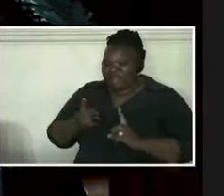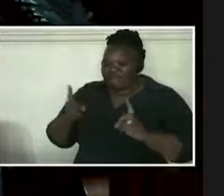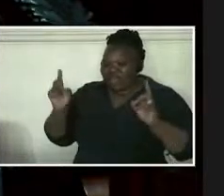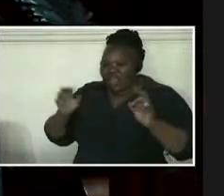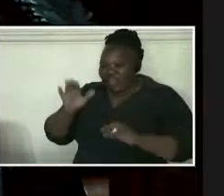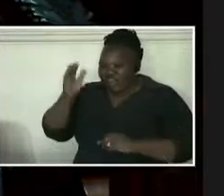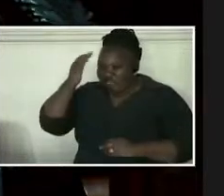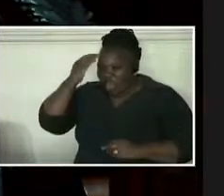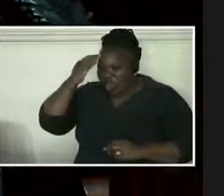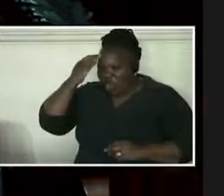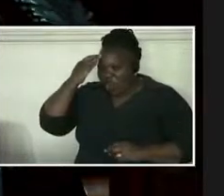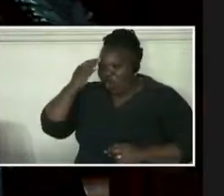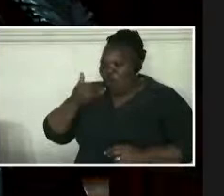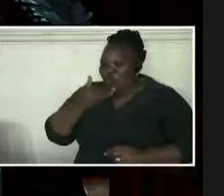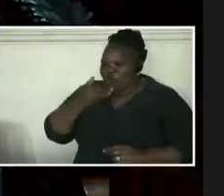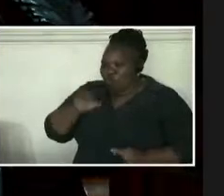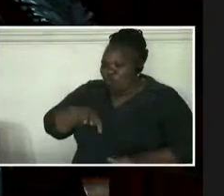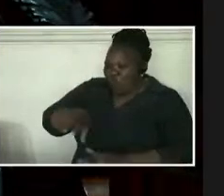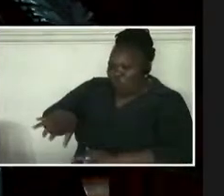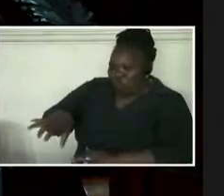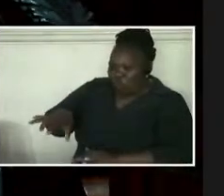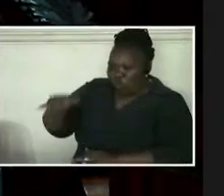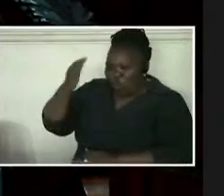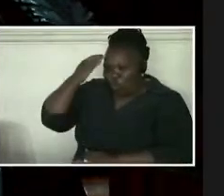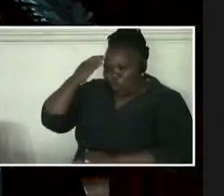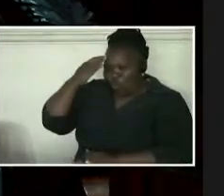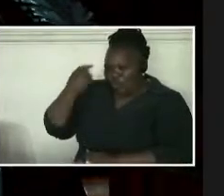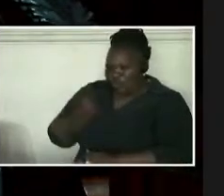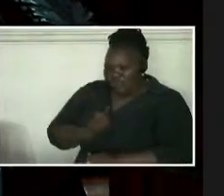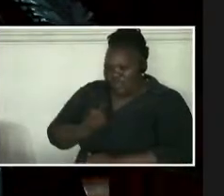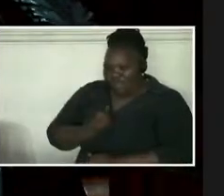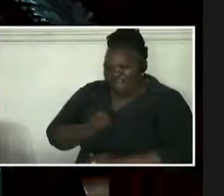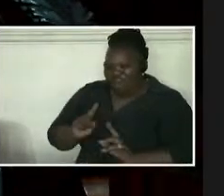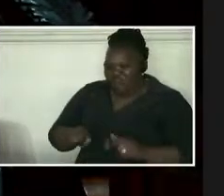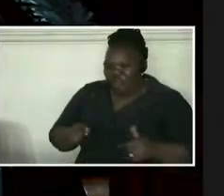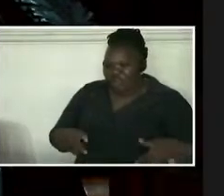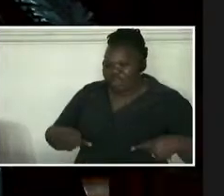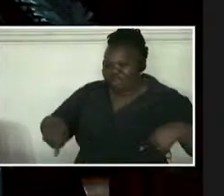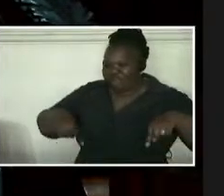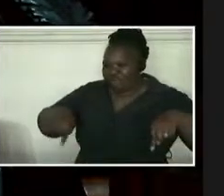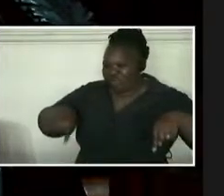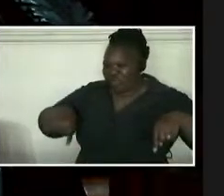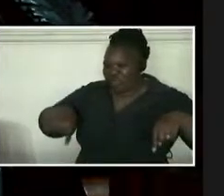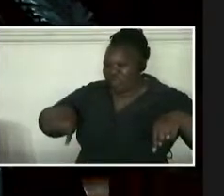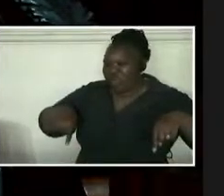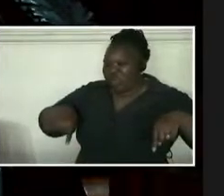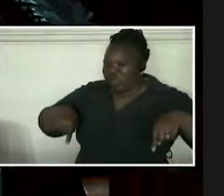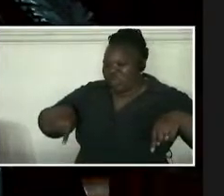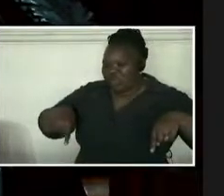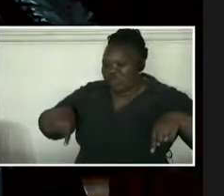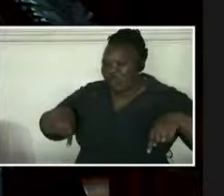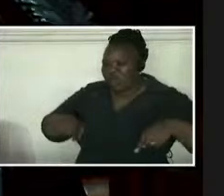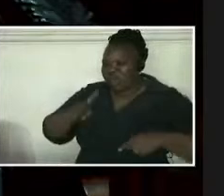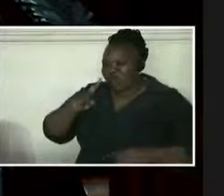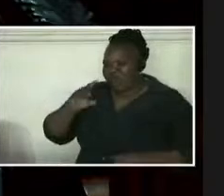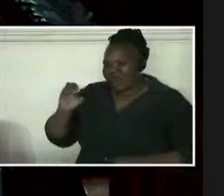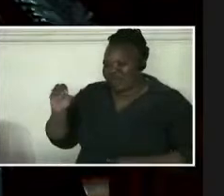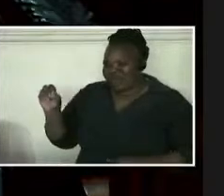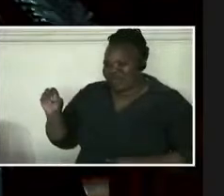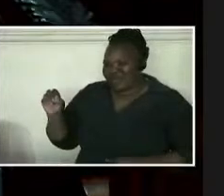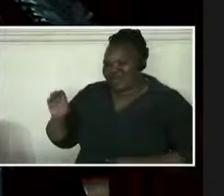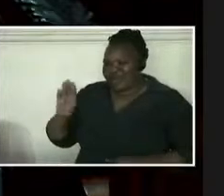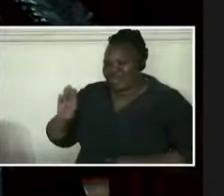if you know your enemy and you know yourself you need not fear the result of a hundred battles close